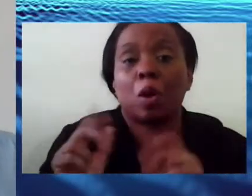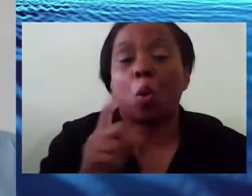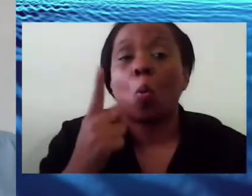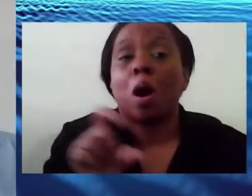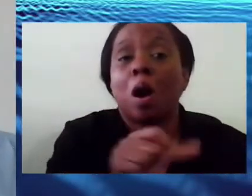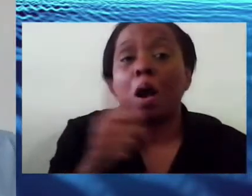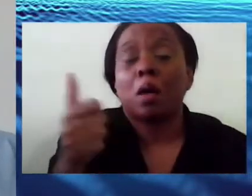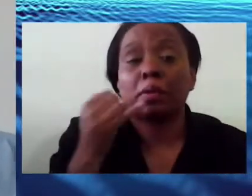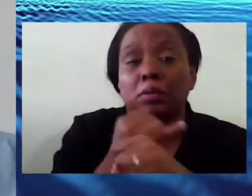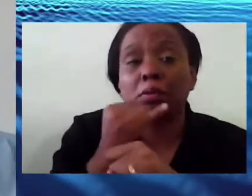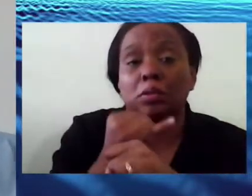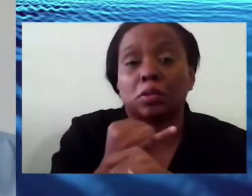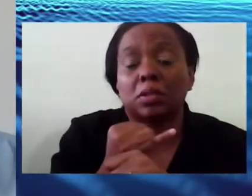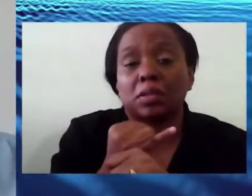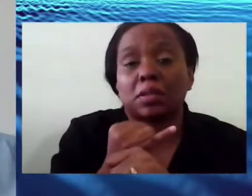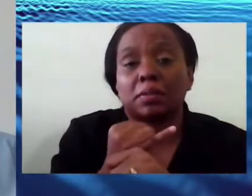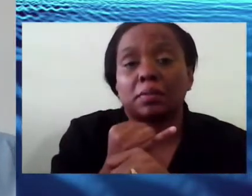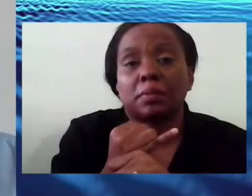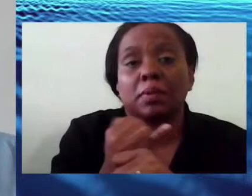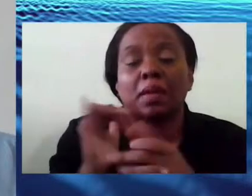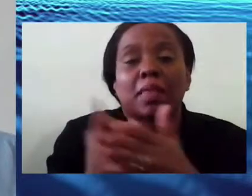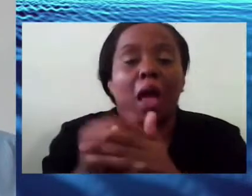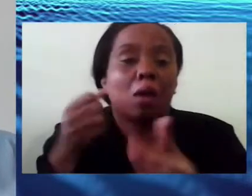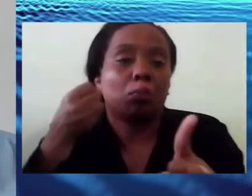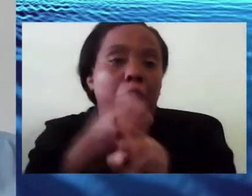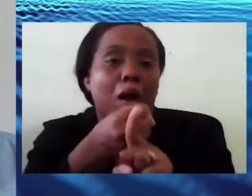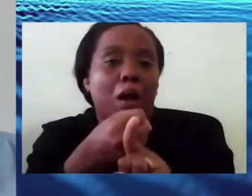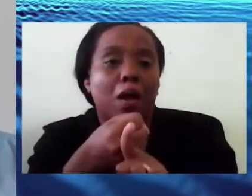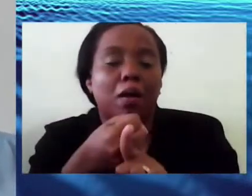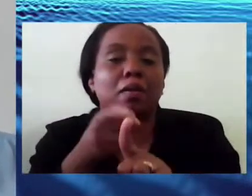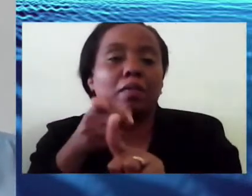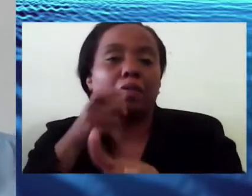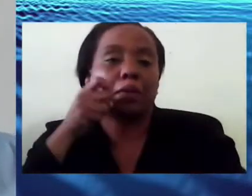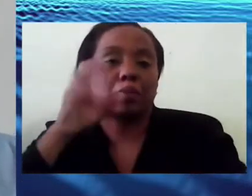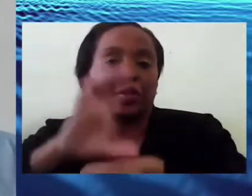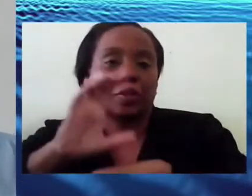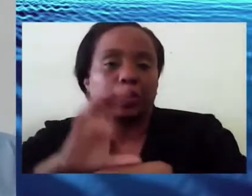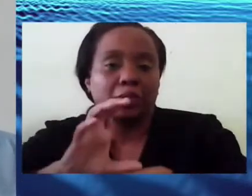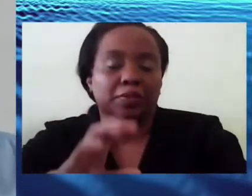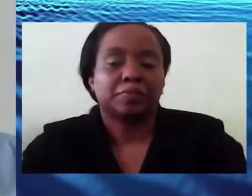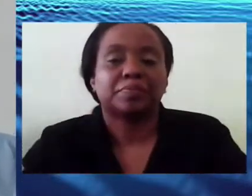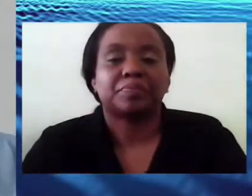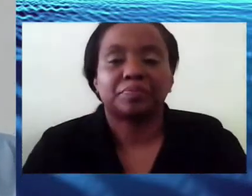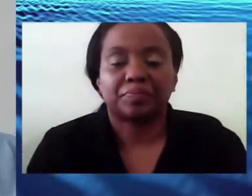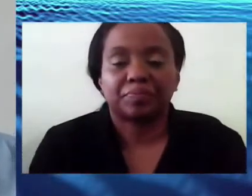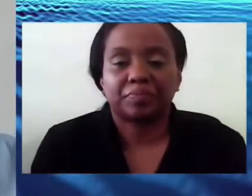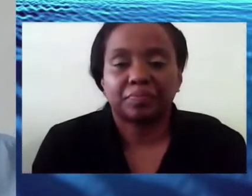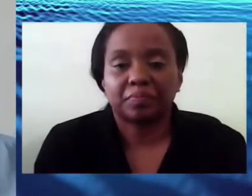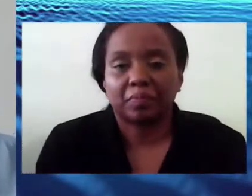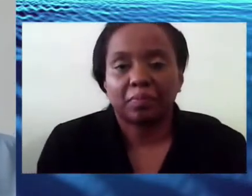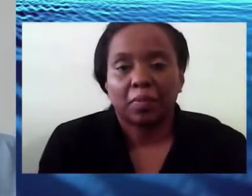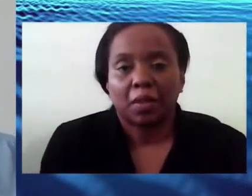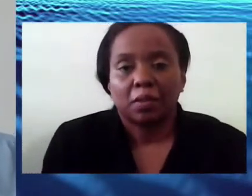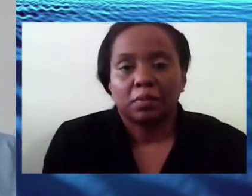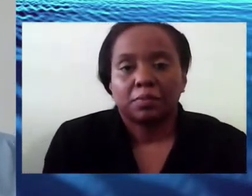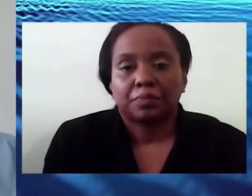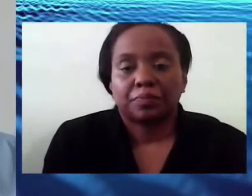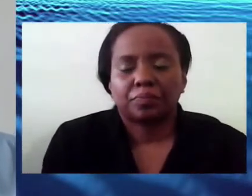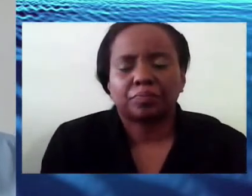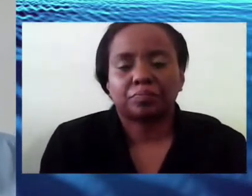been impacted by this church cluster. And although these figures or these stats are low,